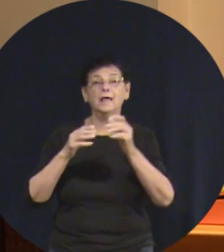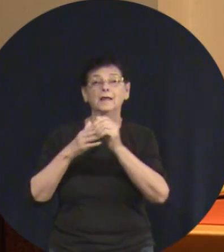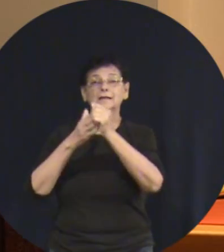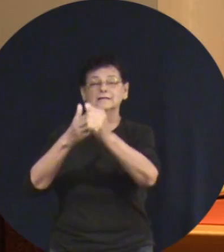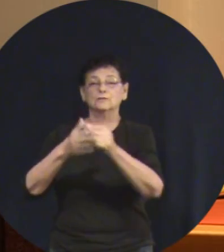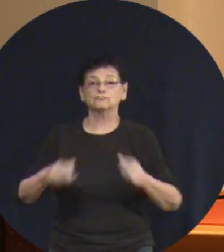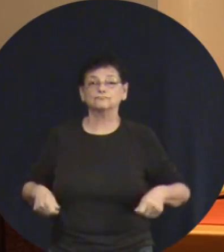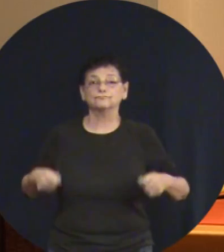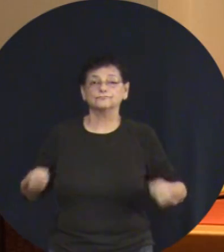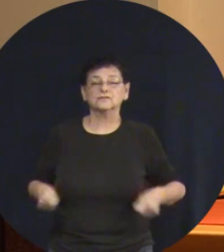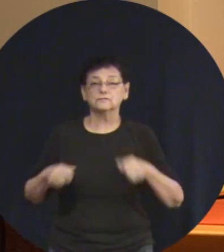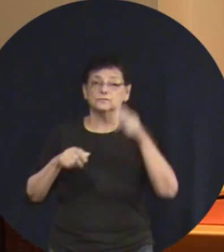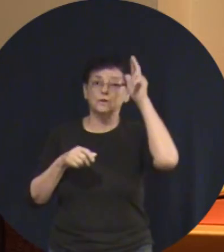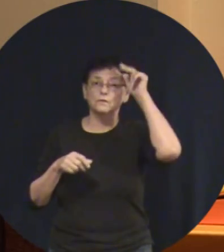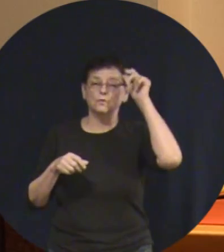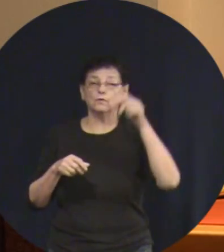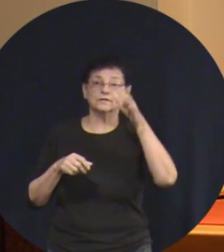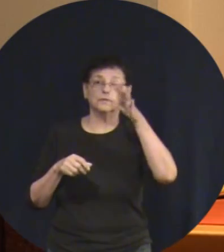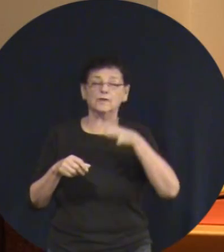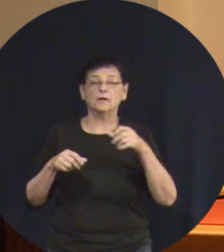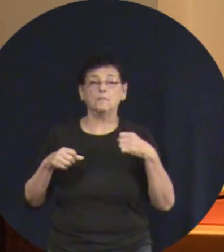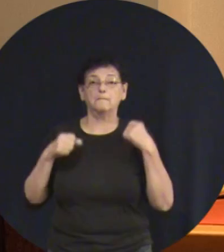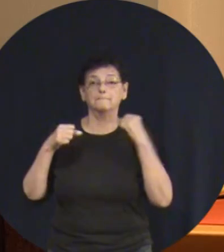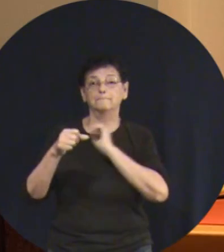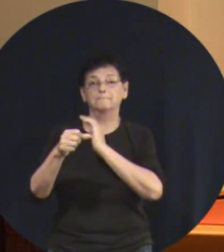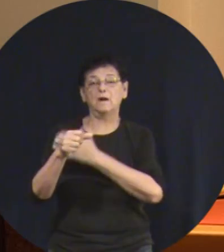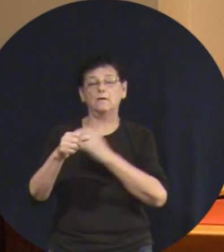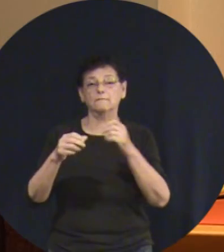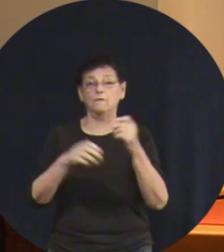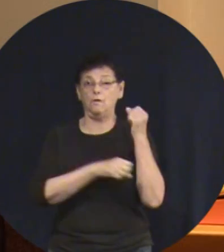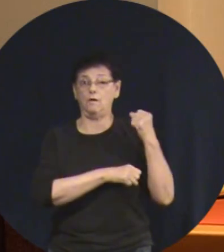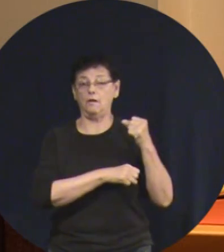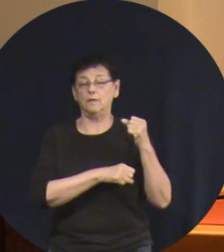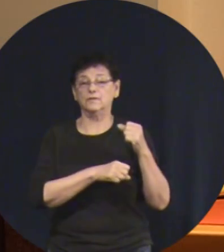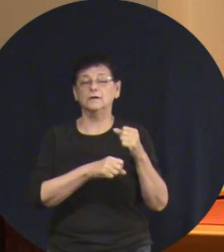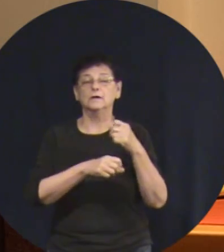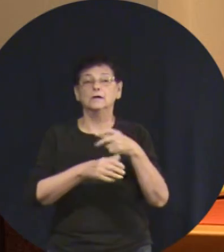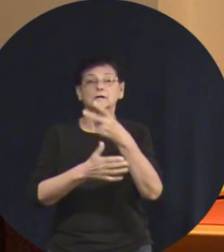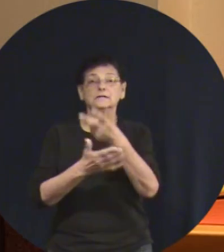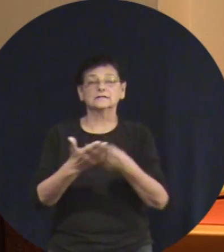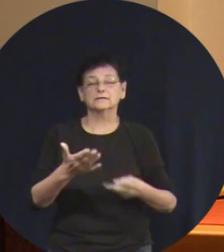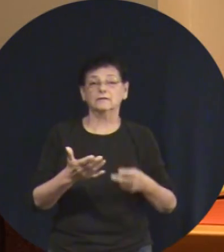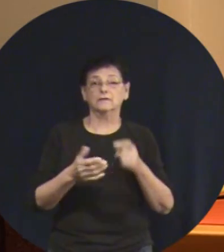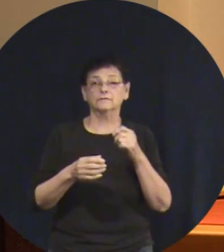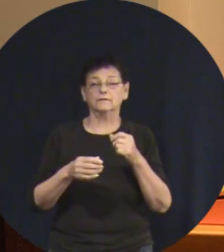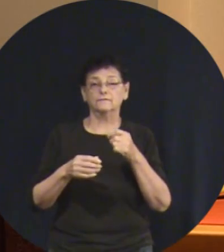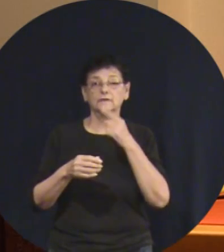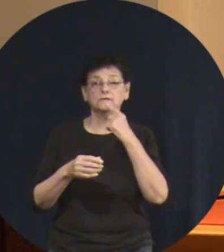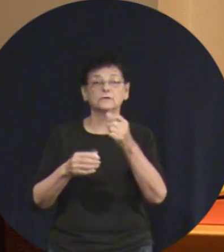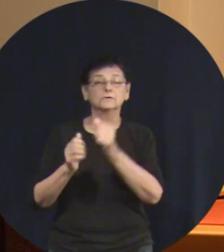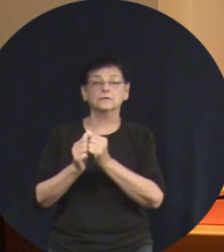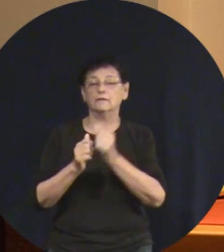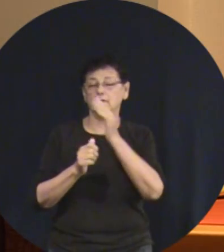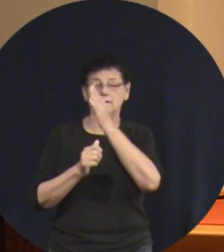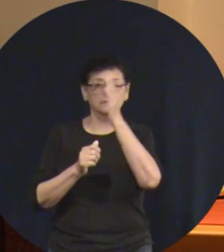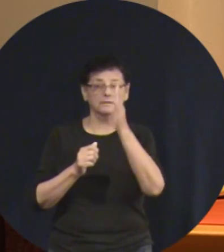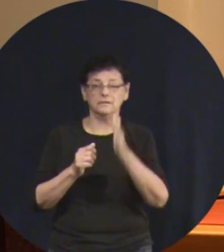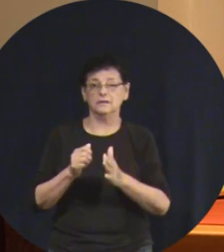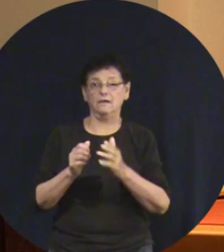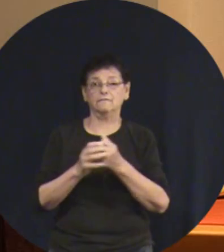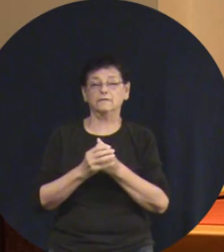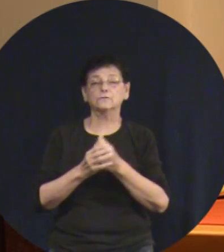out chariots and horsemen, a powerful army, till they lie prostrate together, never